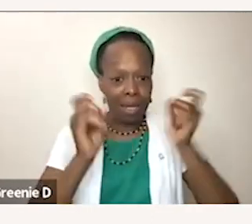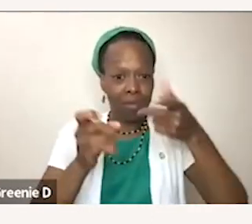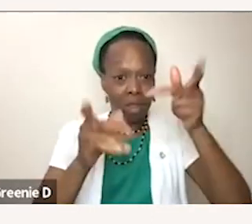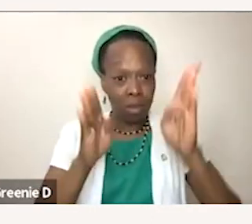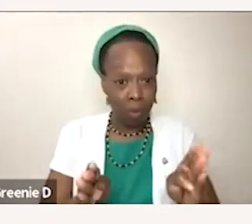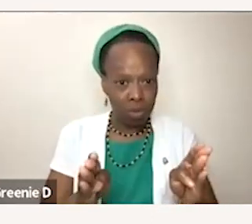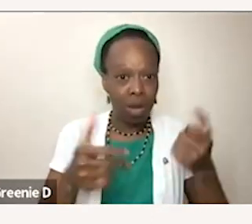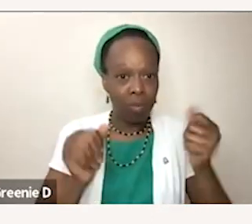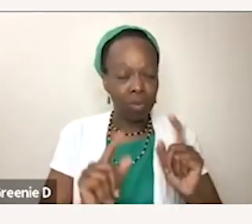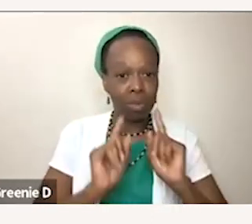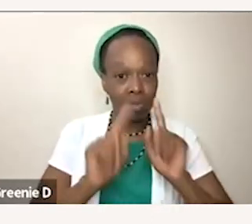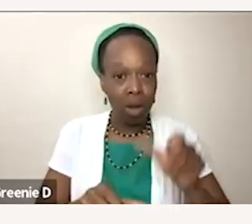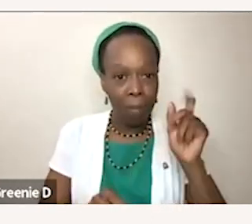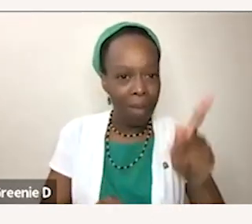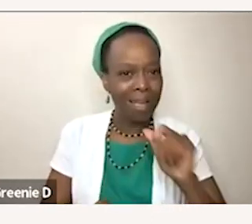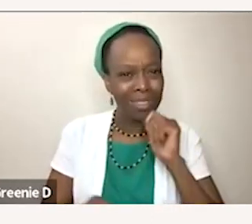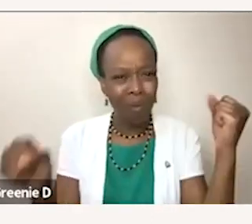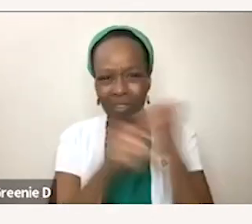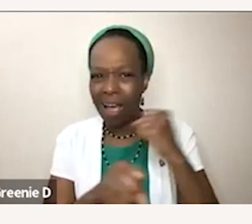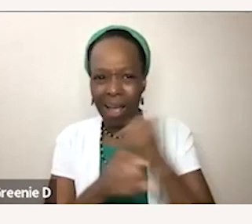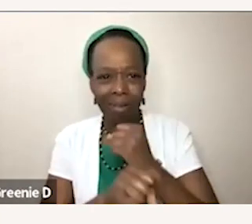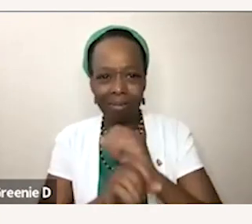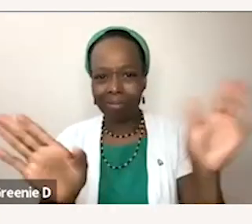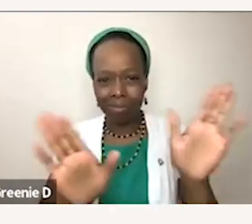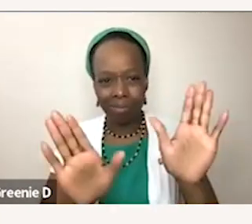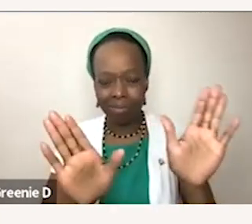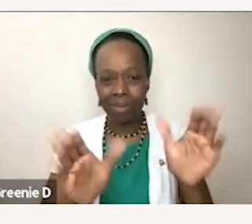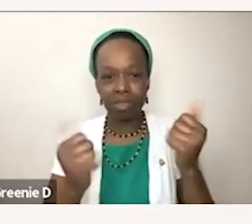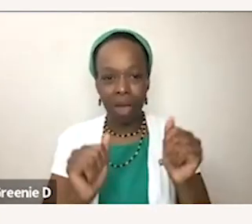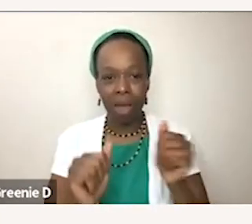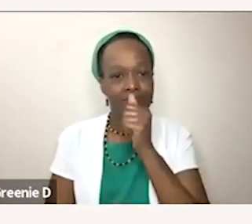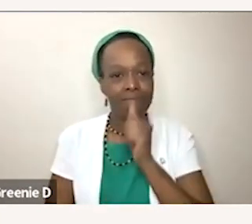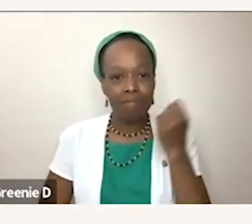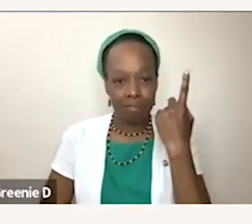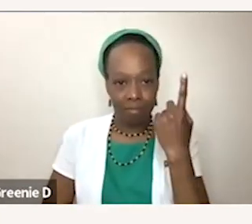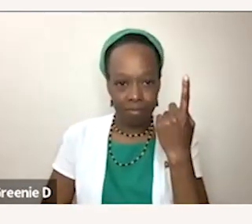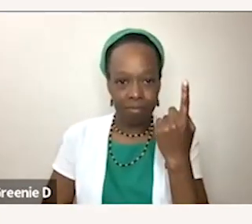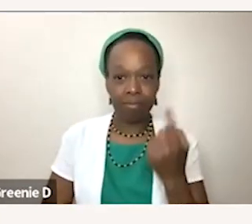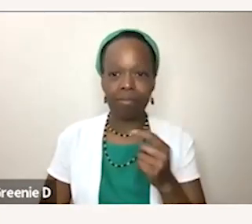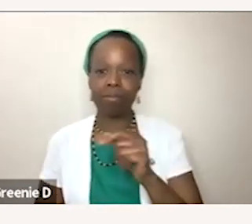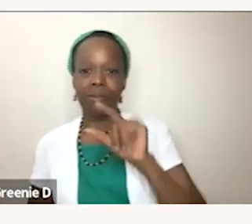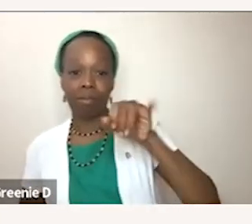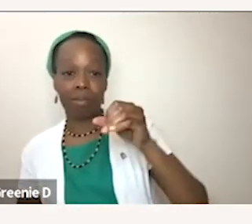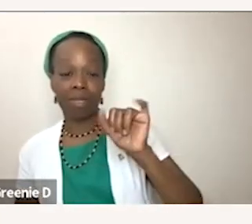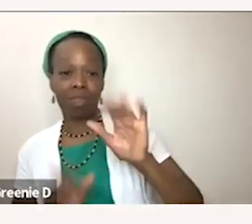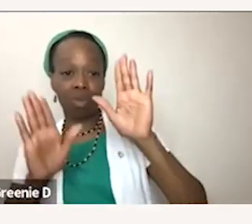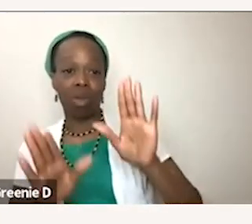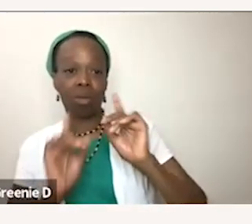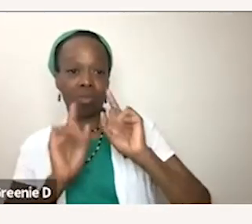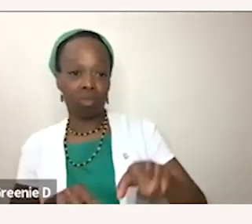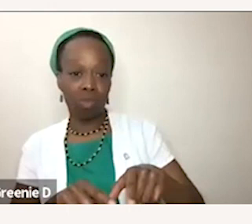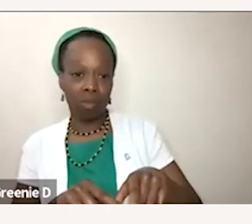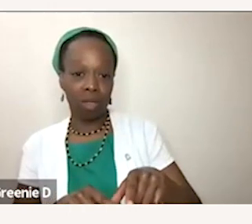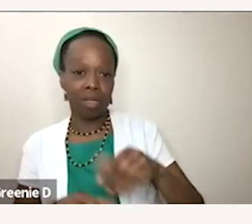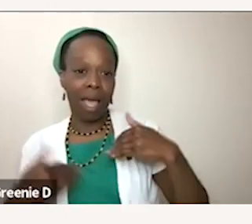not necessarily fighting back if it is defensive. Yeah. That's a great response. There's a question in here about how can we get